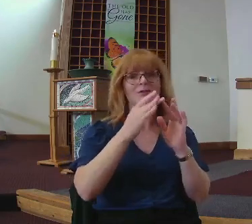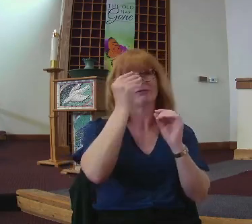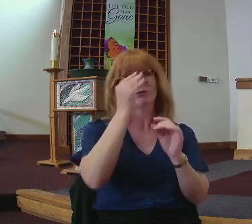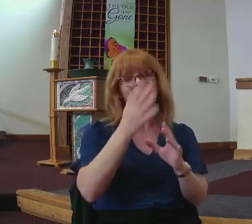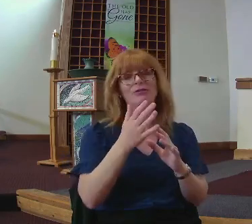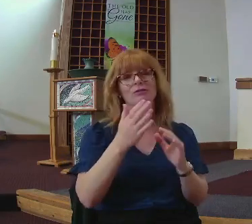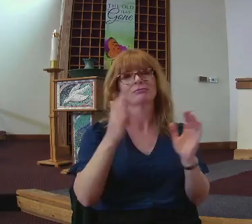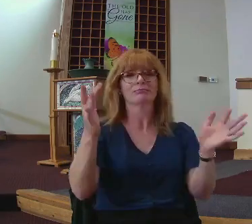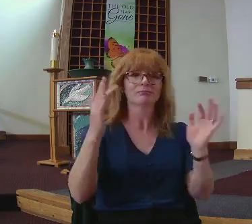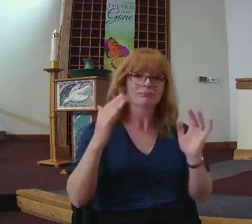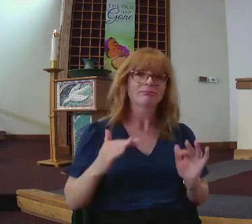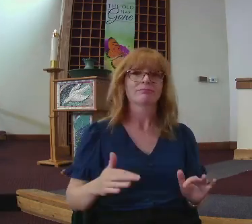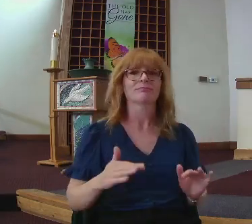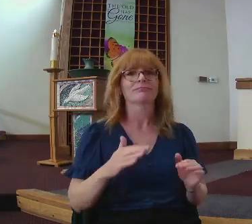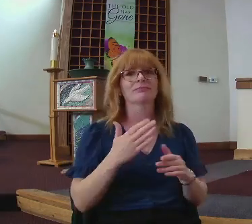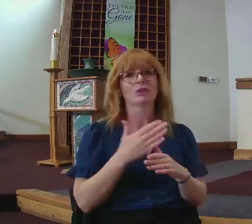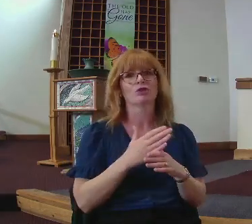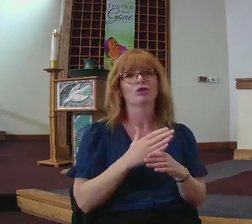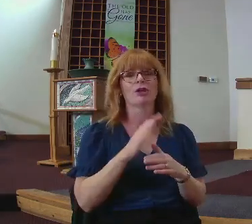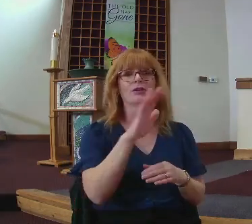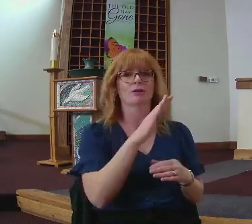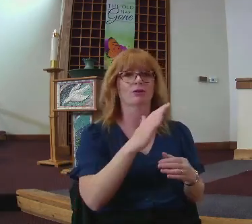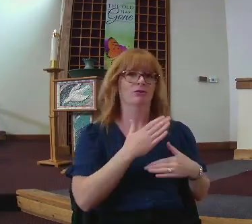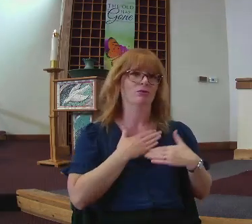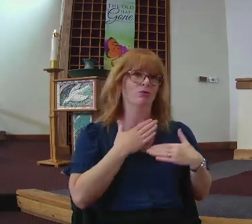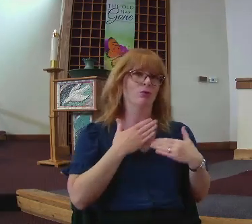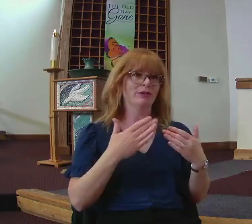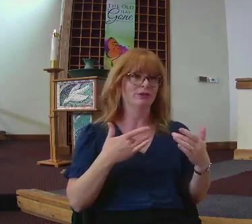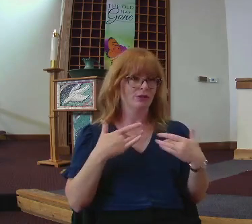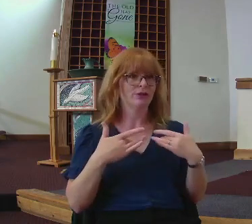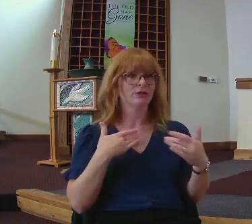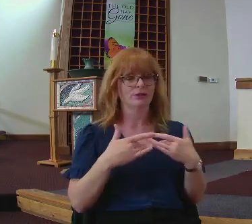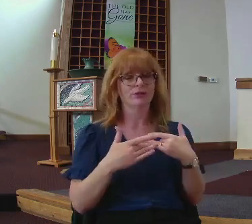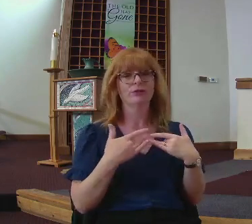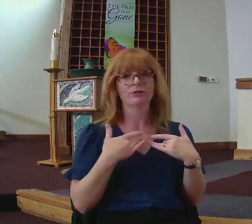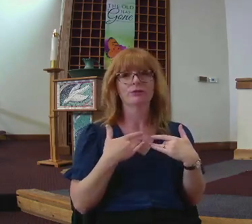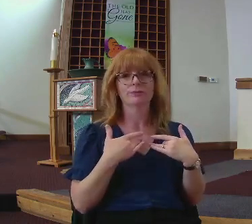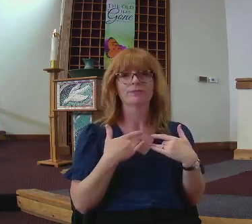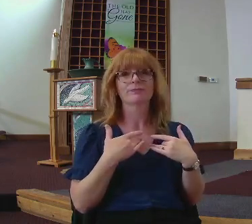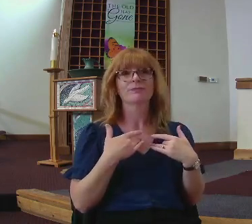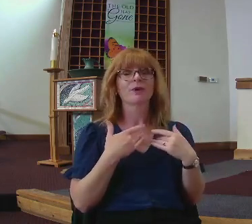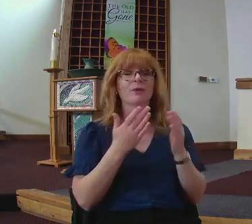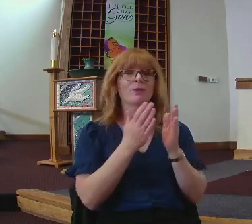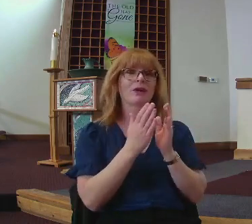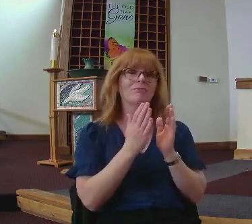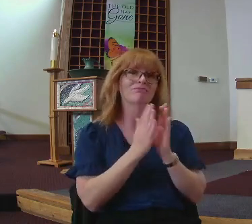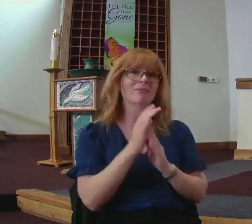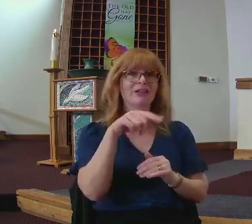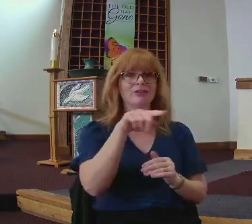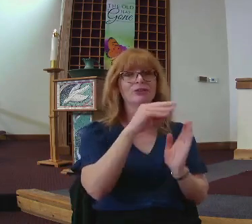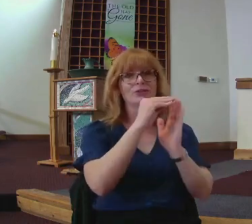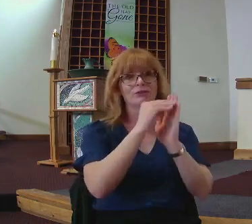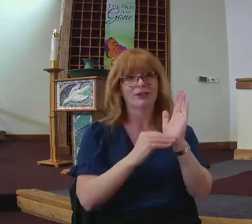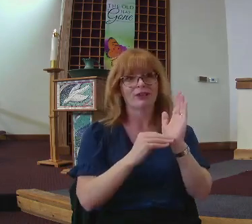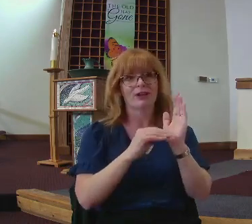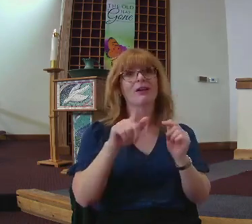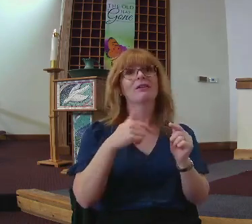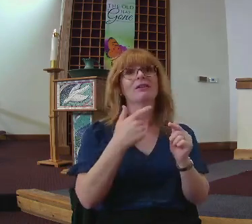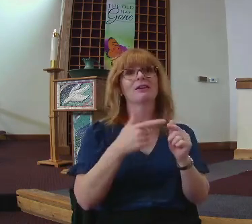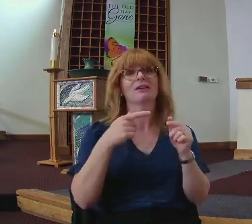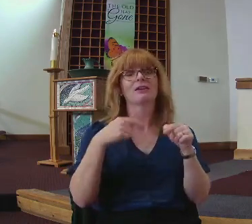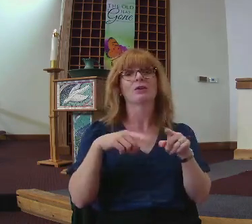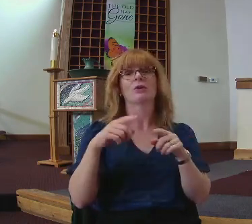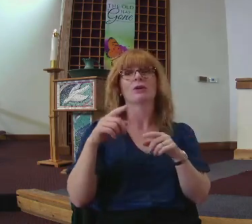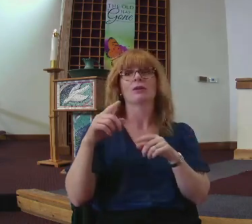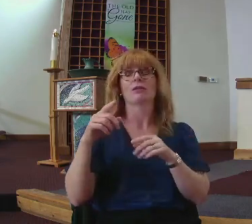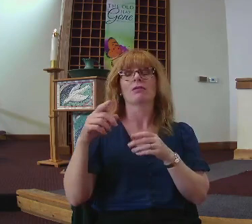then at the bottom, there's a place to share any joys or concerns that you have. And we ask that you take that and fill that out and then drop it into one